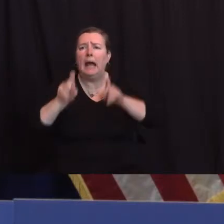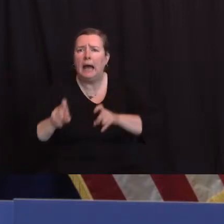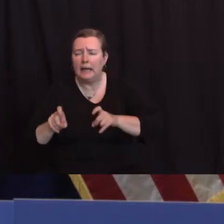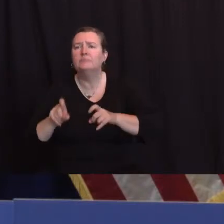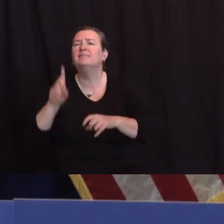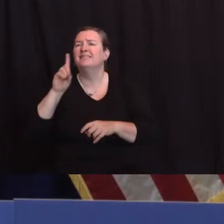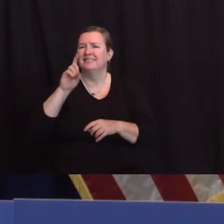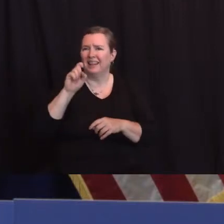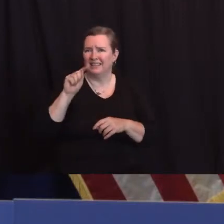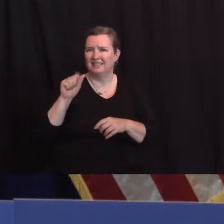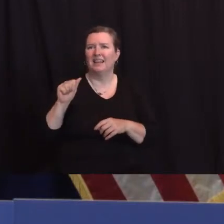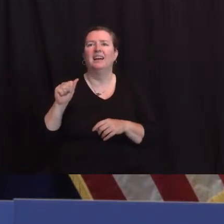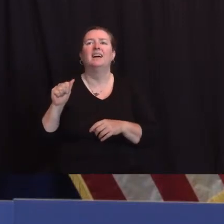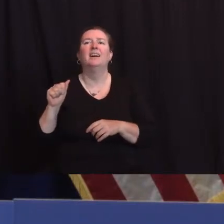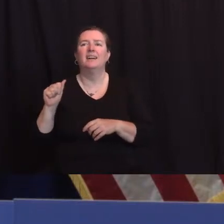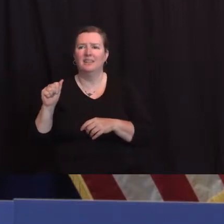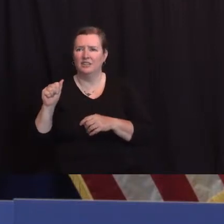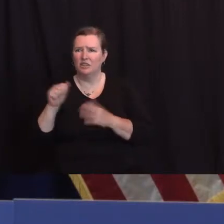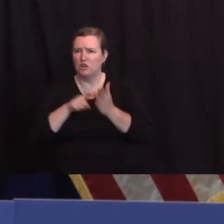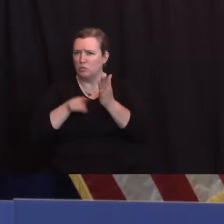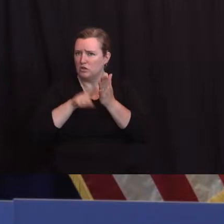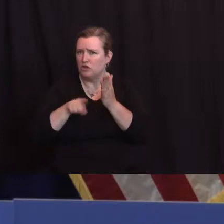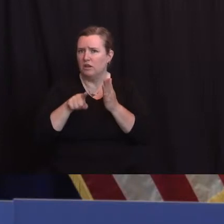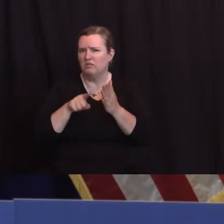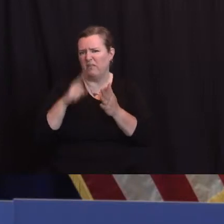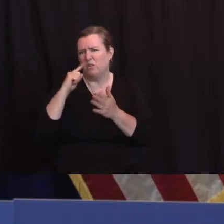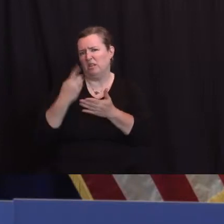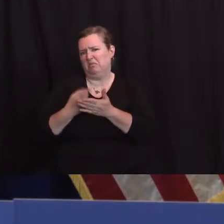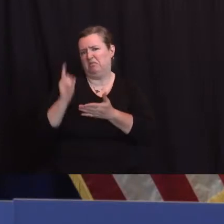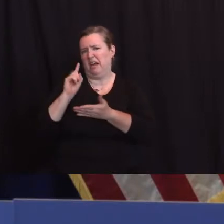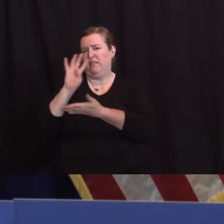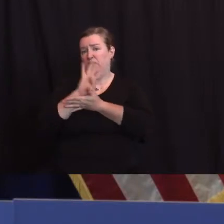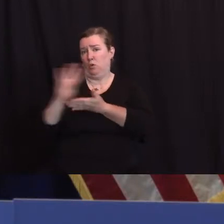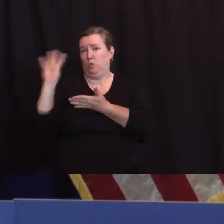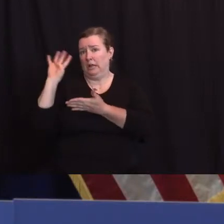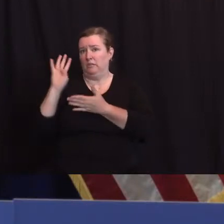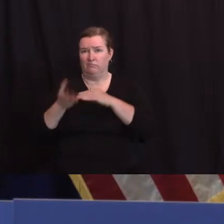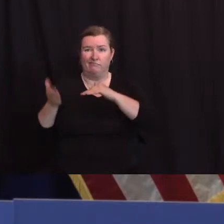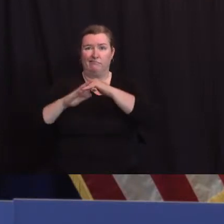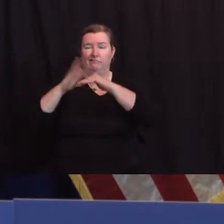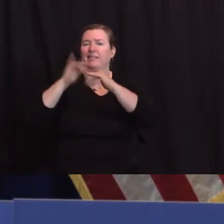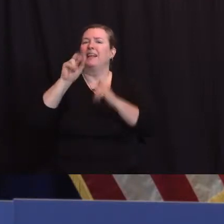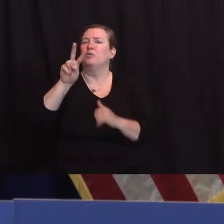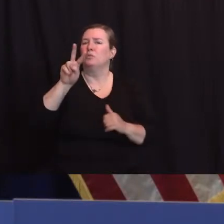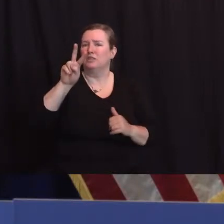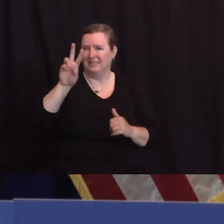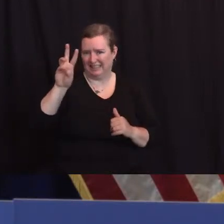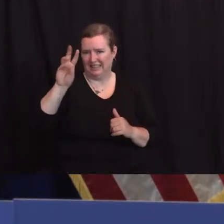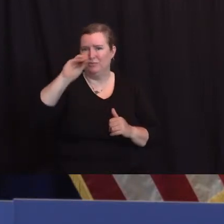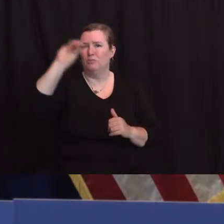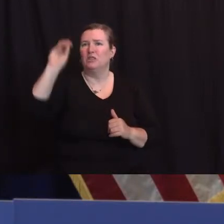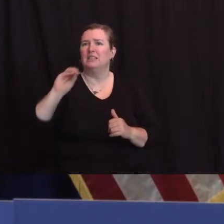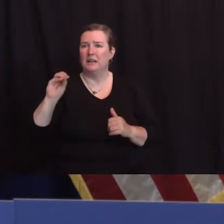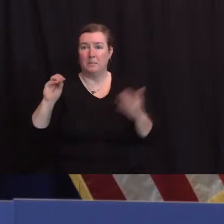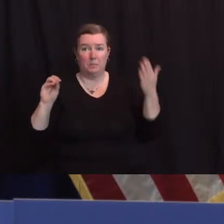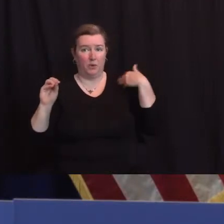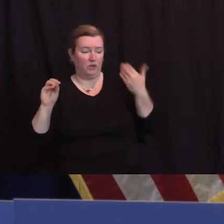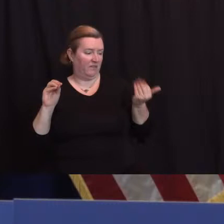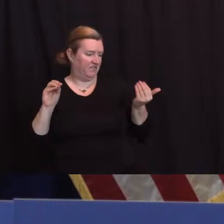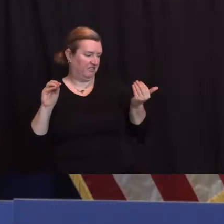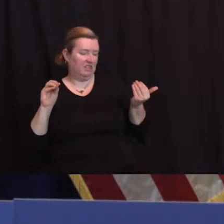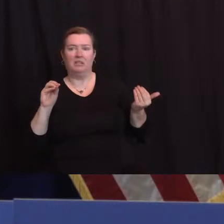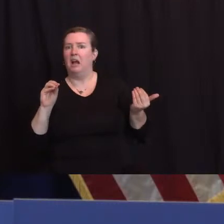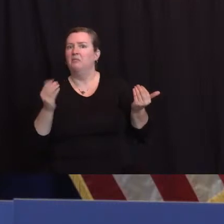in the last 4 weeks has risen to 26.8%, up from 15.6% the previous